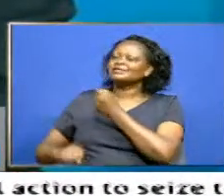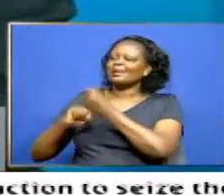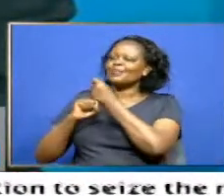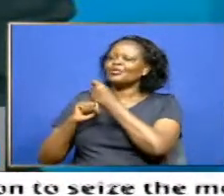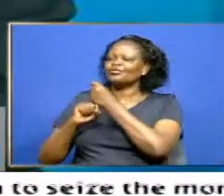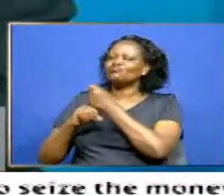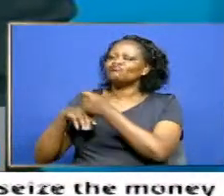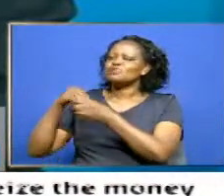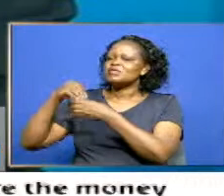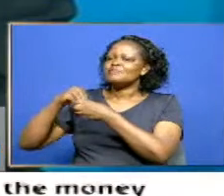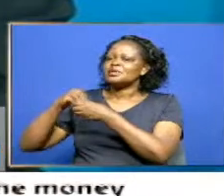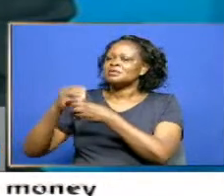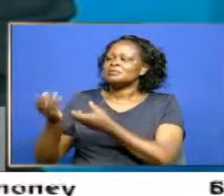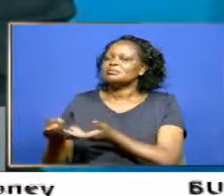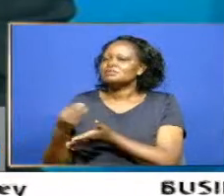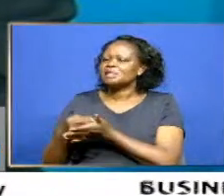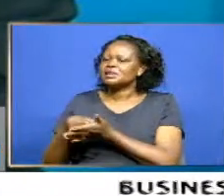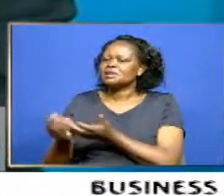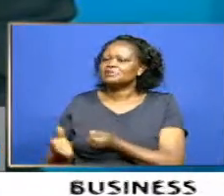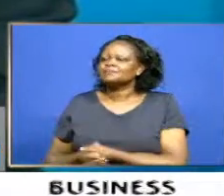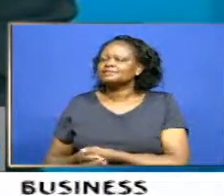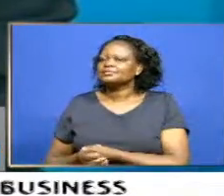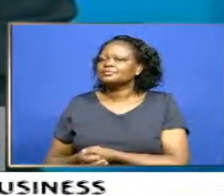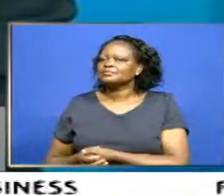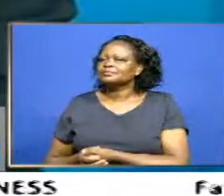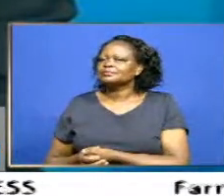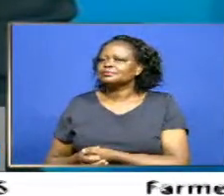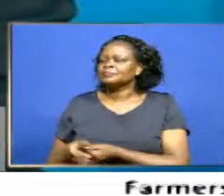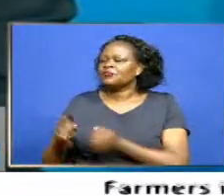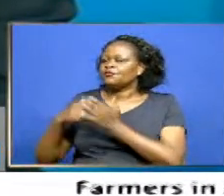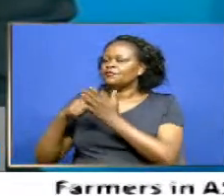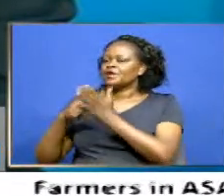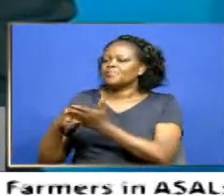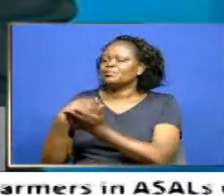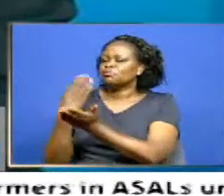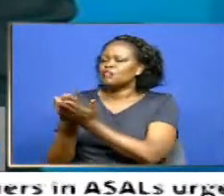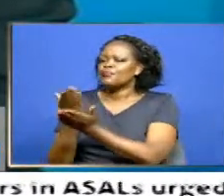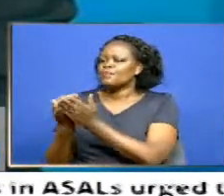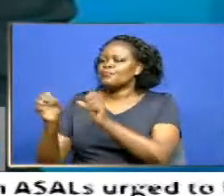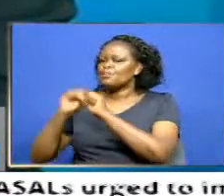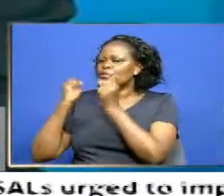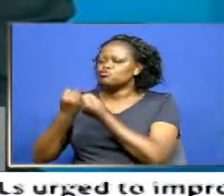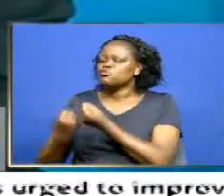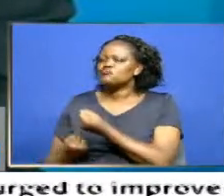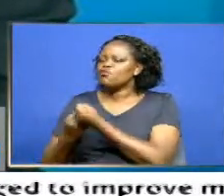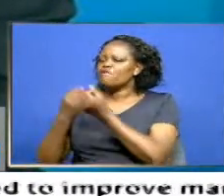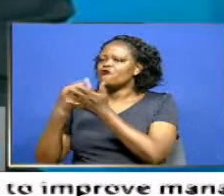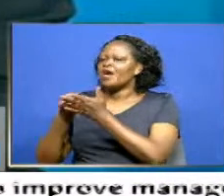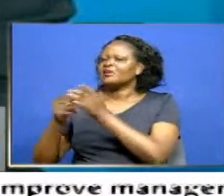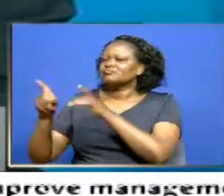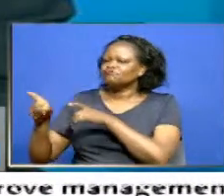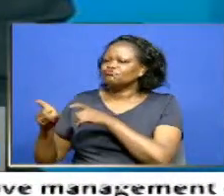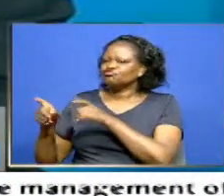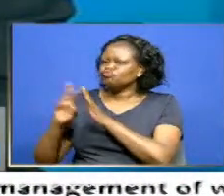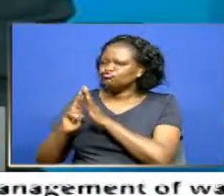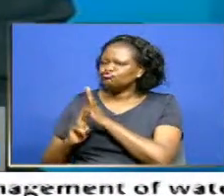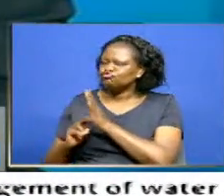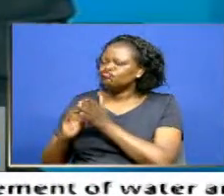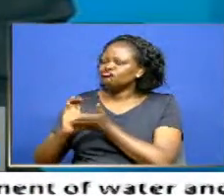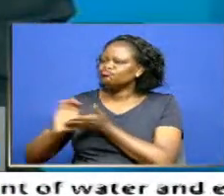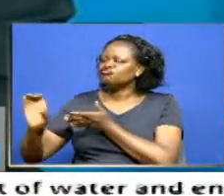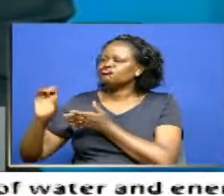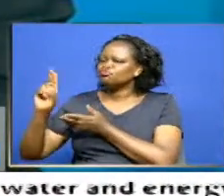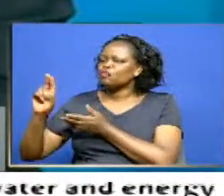not sufficiently funded. So for example, when you look at the proposed social assistance fund regulations, they only allocate 2